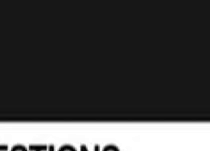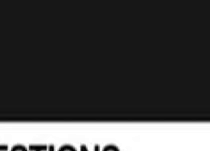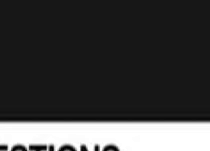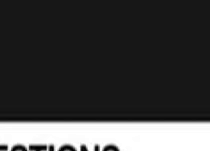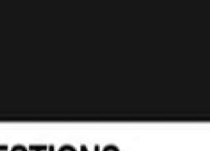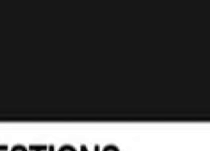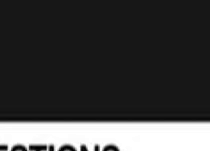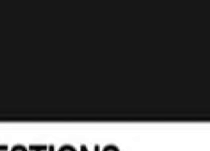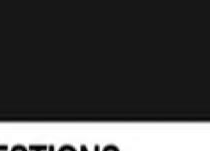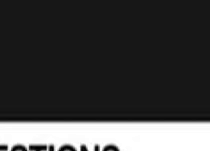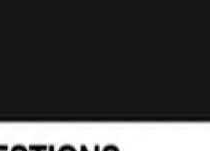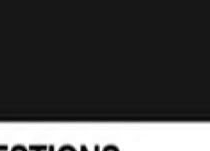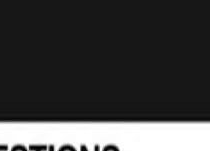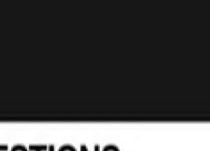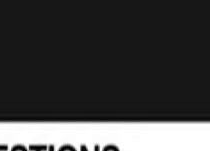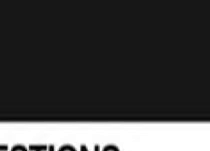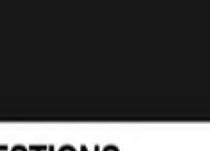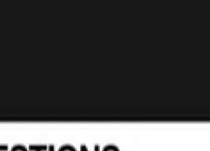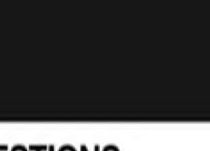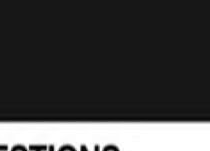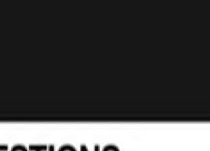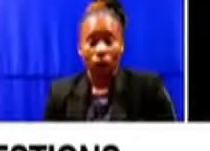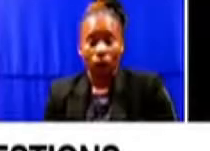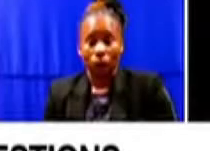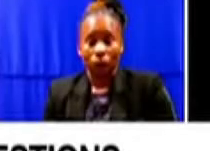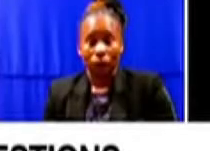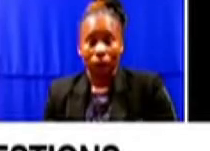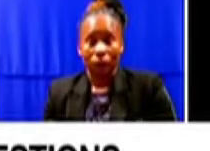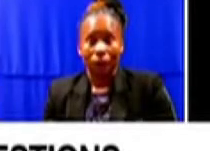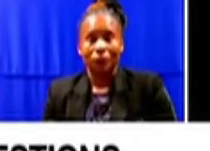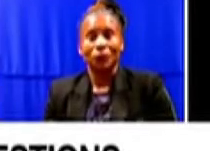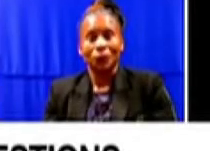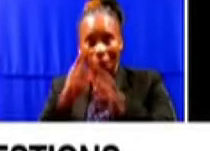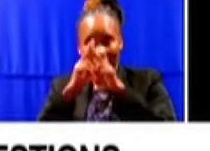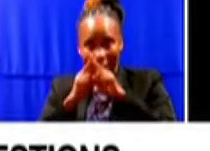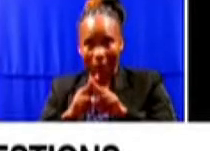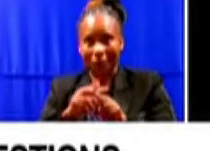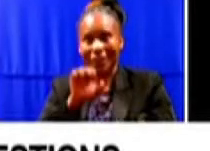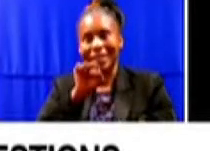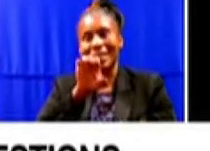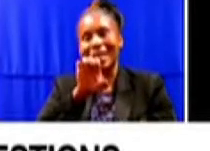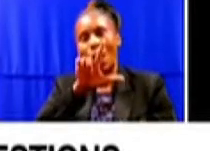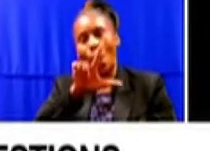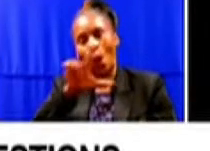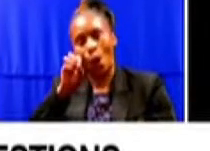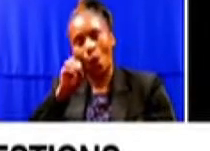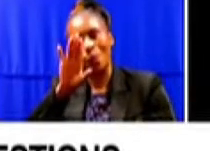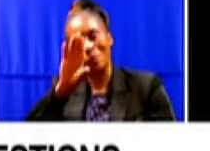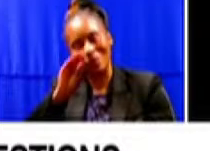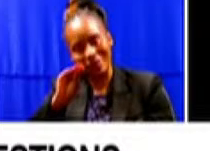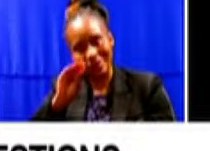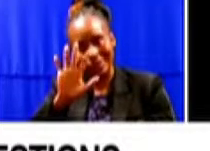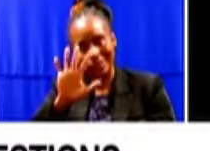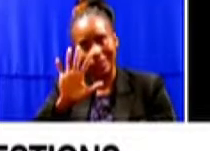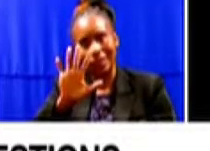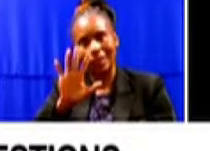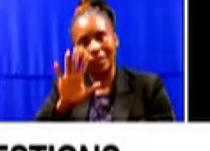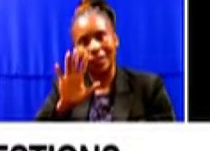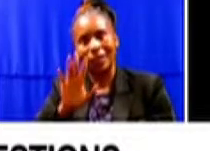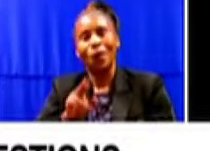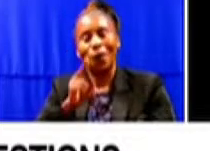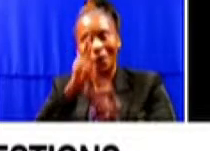anger management is needed here. Honorable Cyril Malima. Order, Deputy Speaker. Honorable Cyril